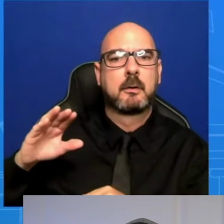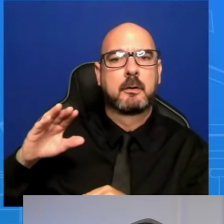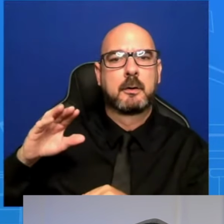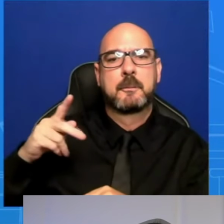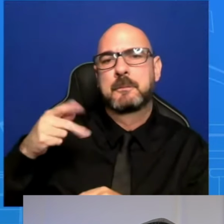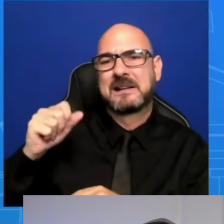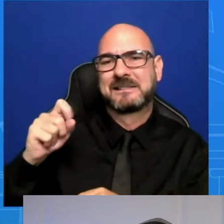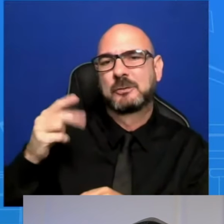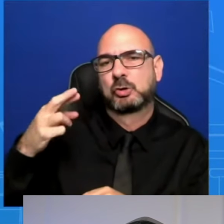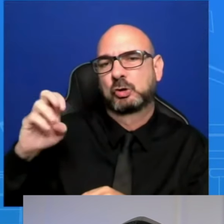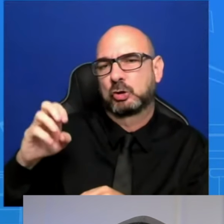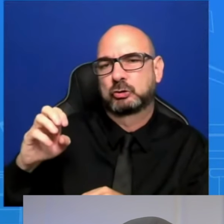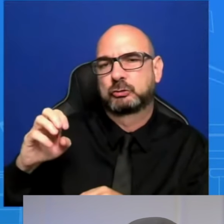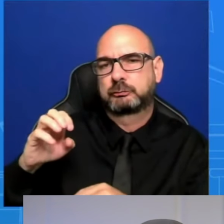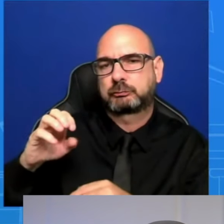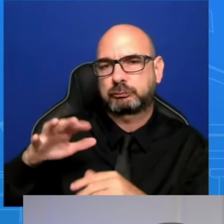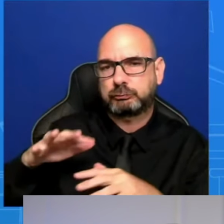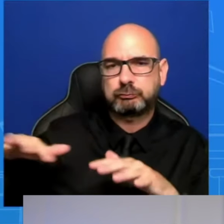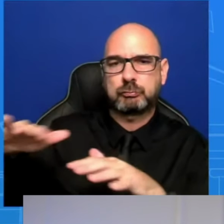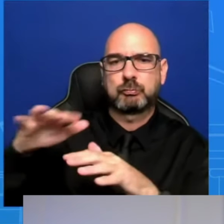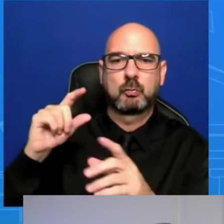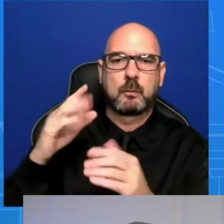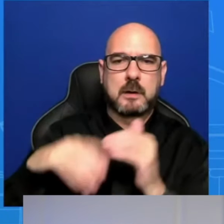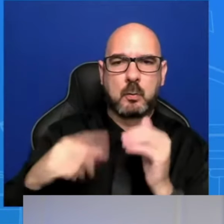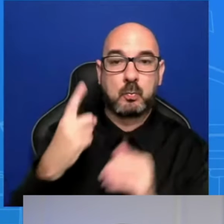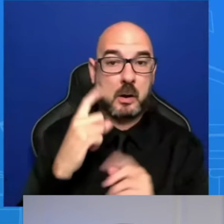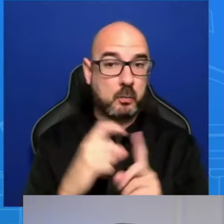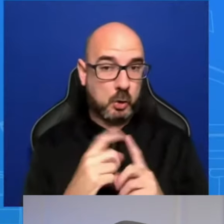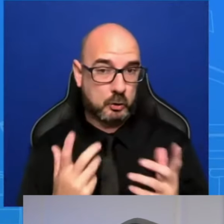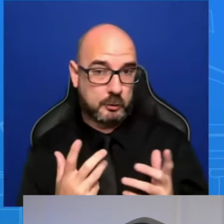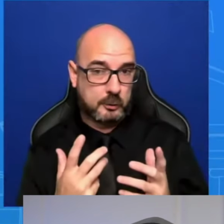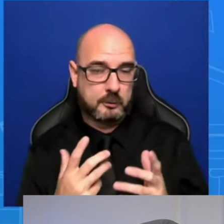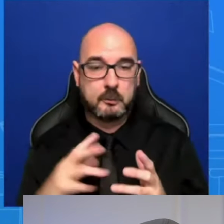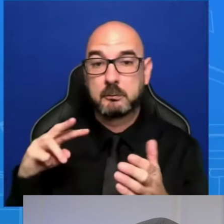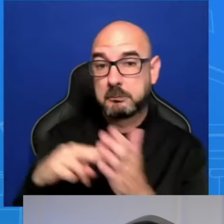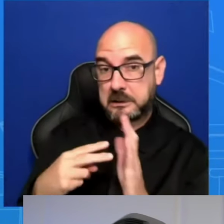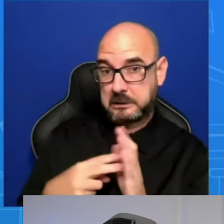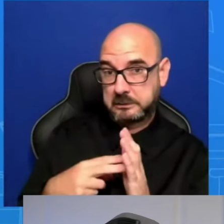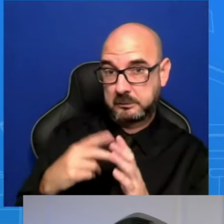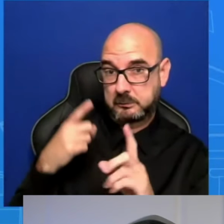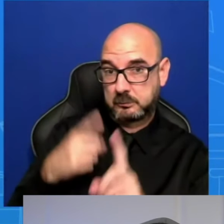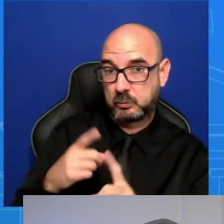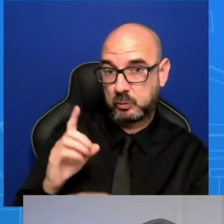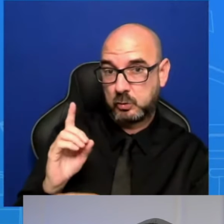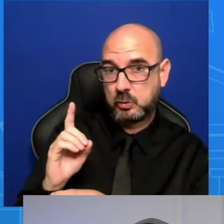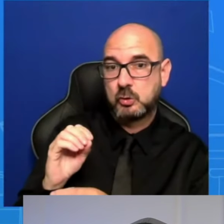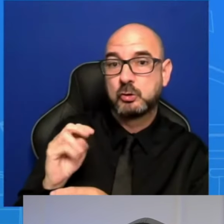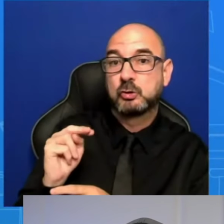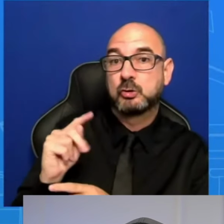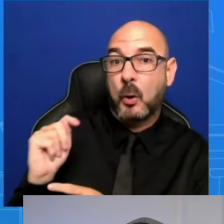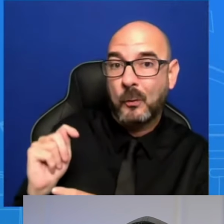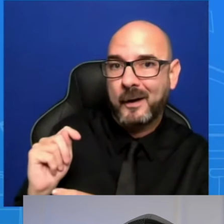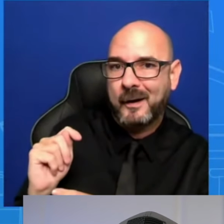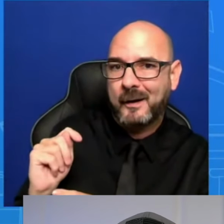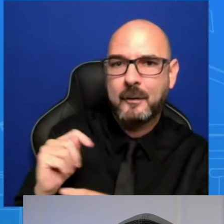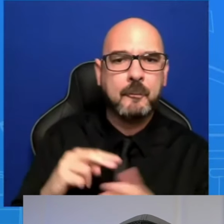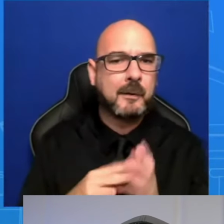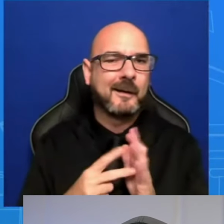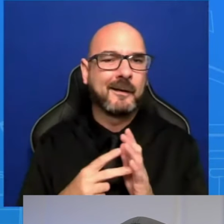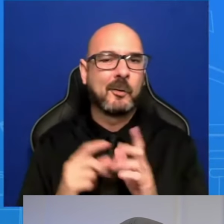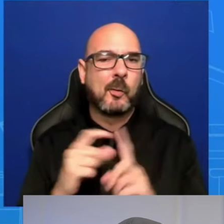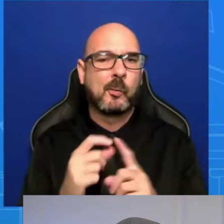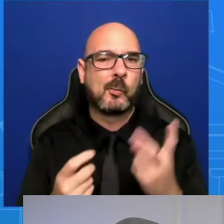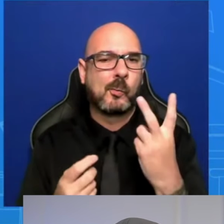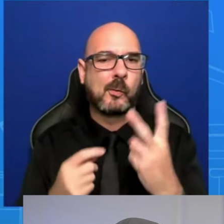they did it anyway. And let's talk about what we did, Peter. Let's talk about don't and did. Let's talk about Saturday night. He made it